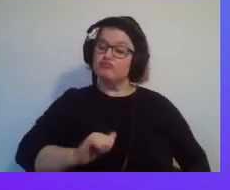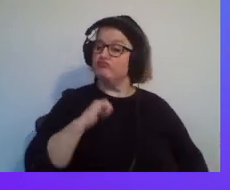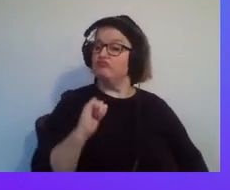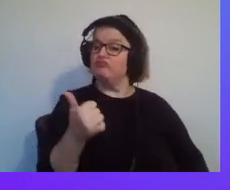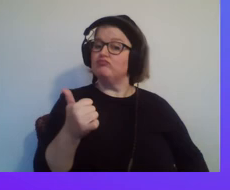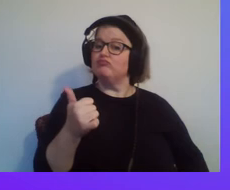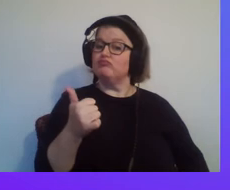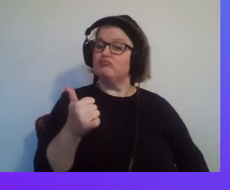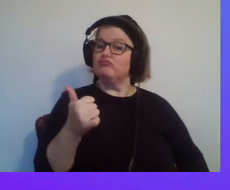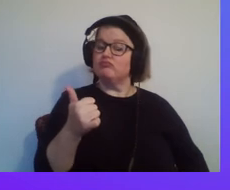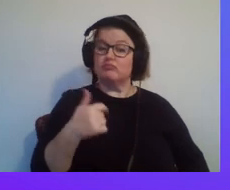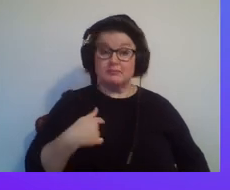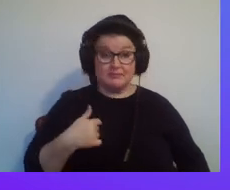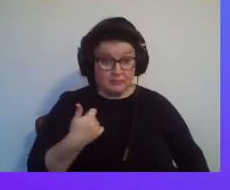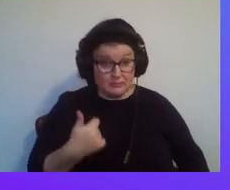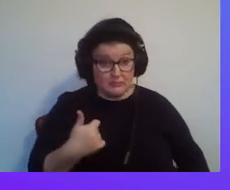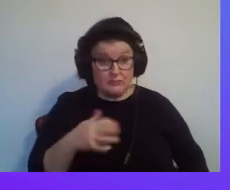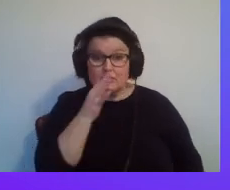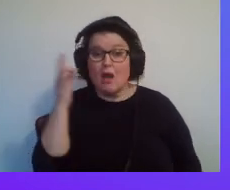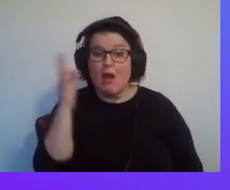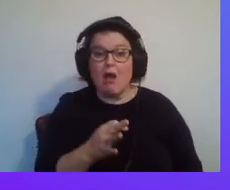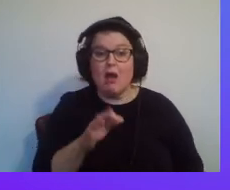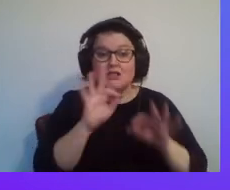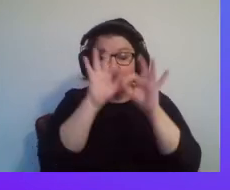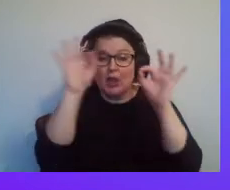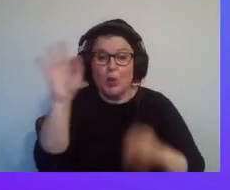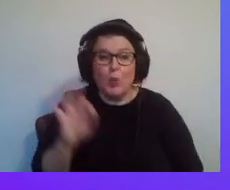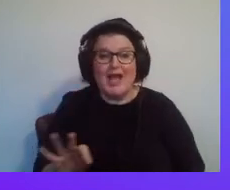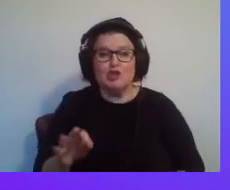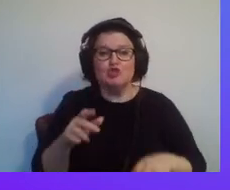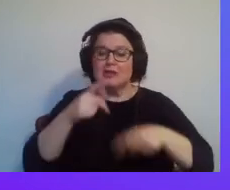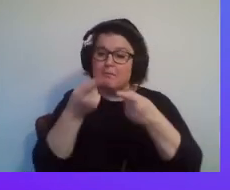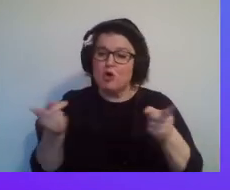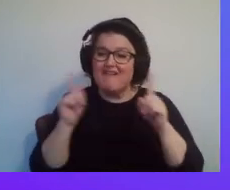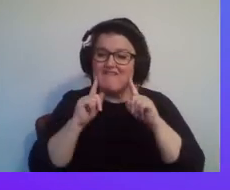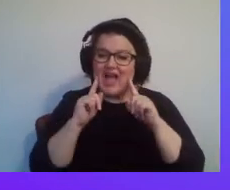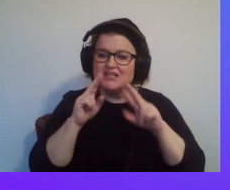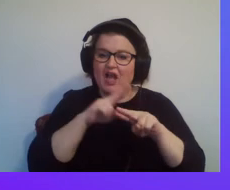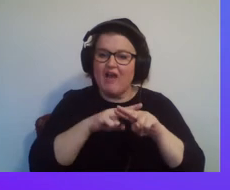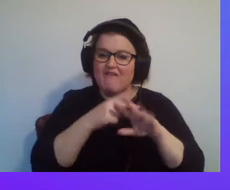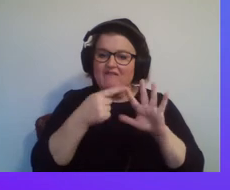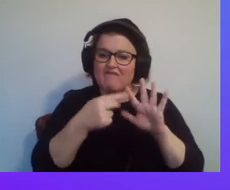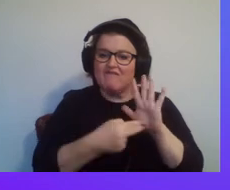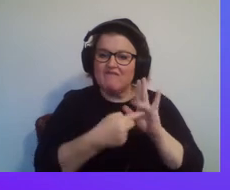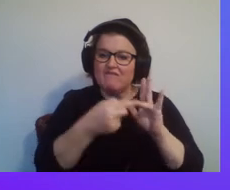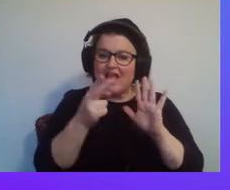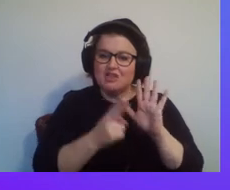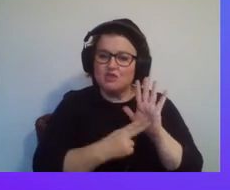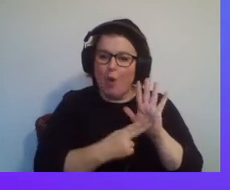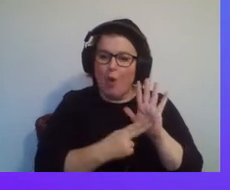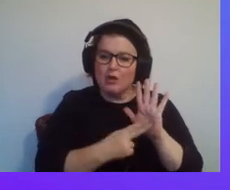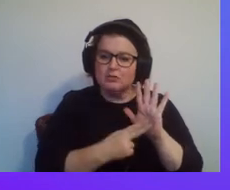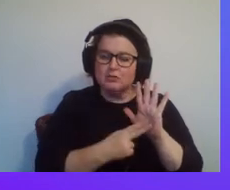Here's a question for Professor Fenton. Look, you've said that we are, and I think correctly, more likely to catch